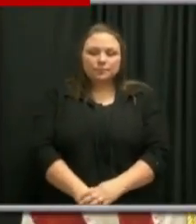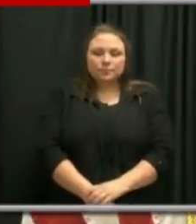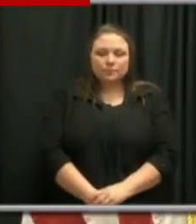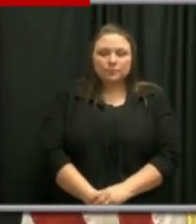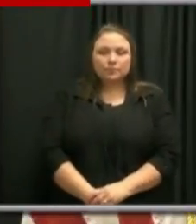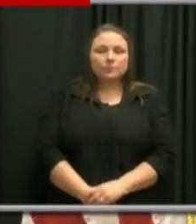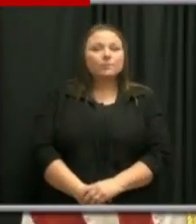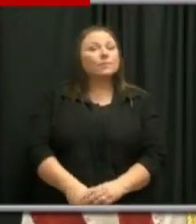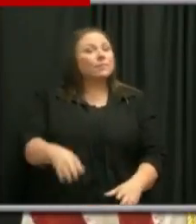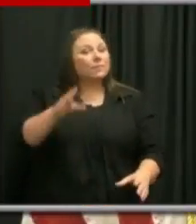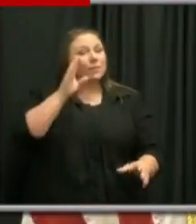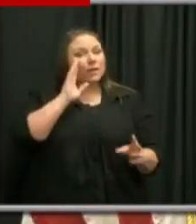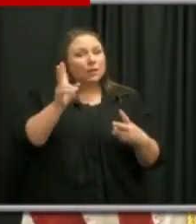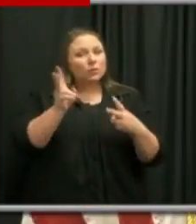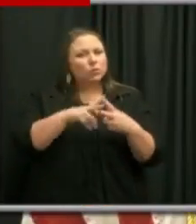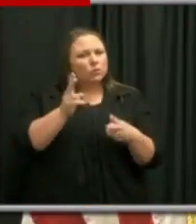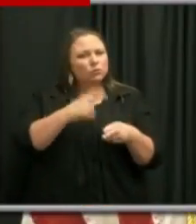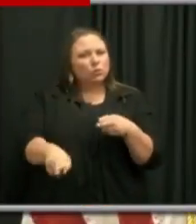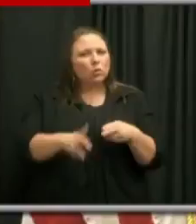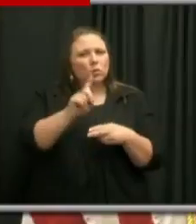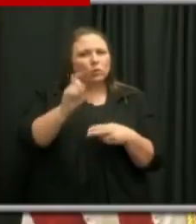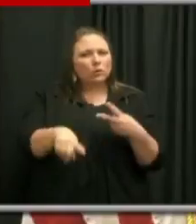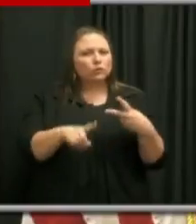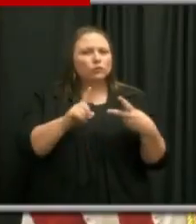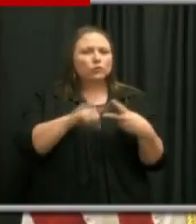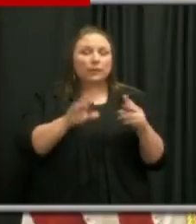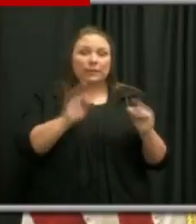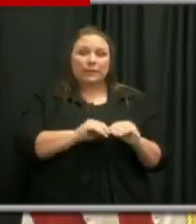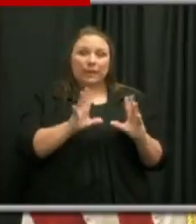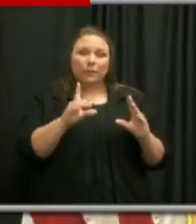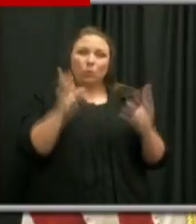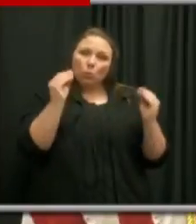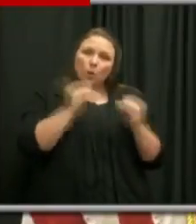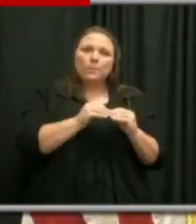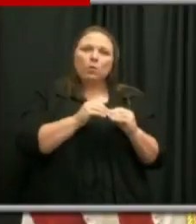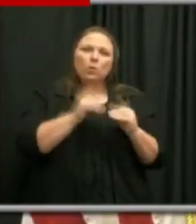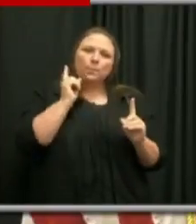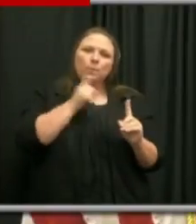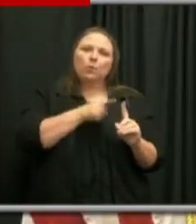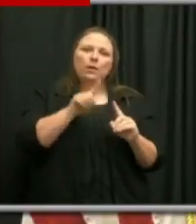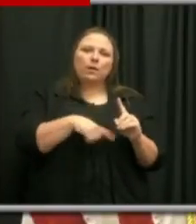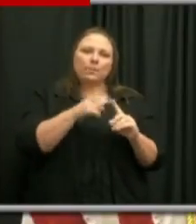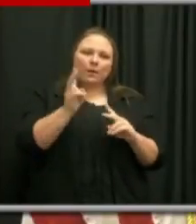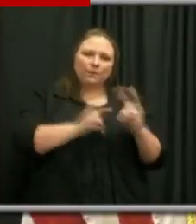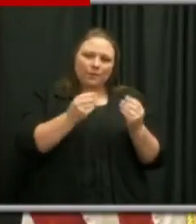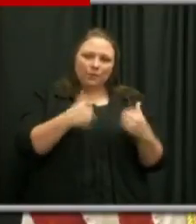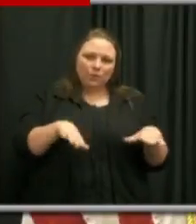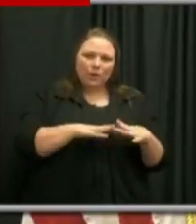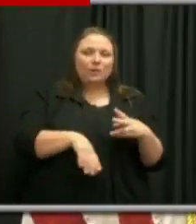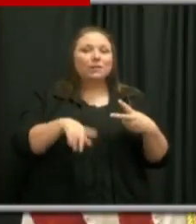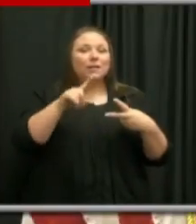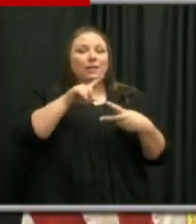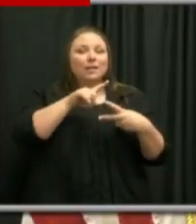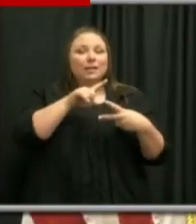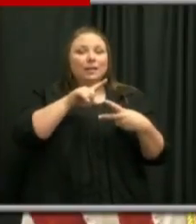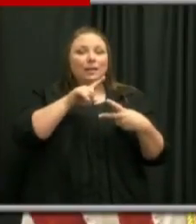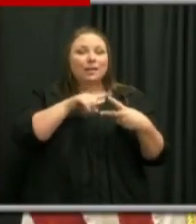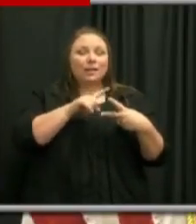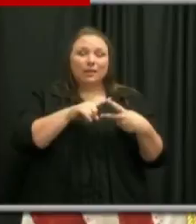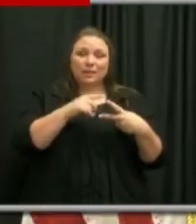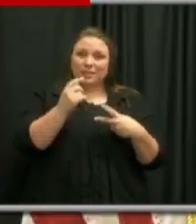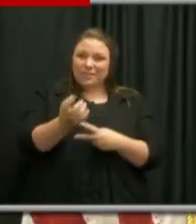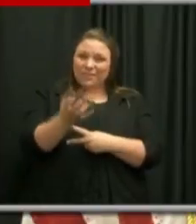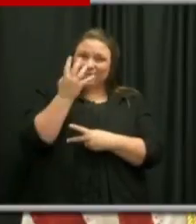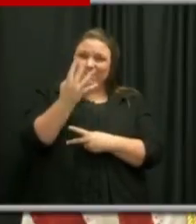Hey guys, 2 quick questions. So just to clarify one more point about the fairgrounds, are these 4 people the